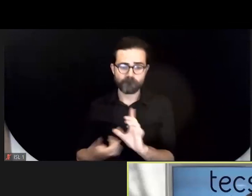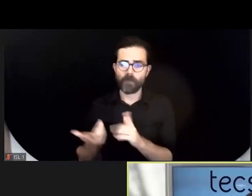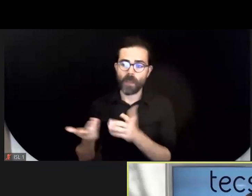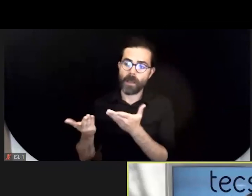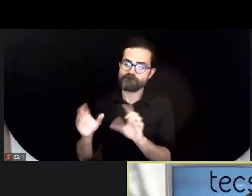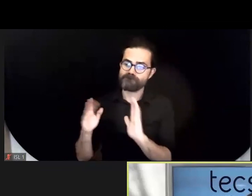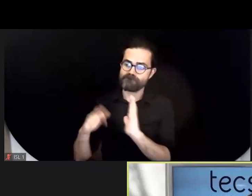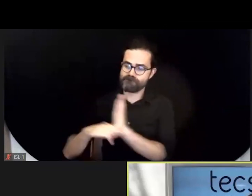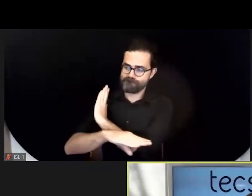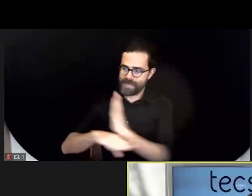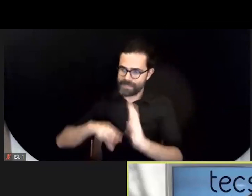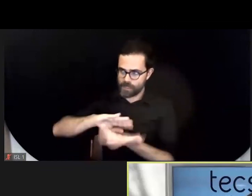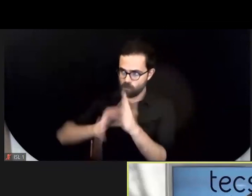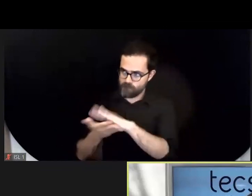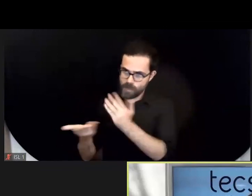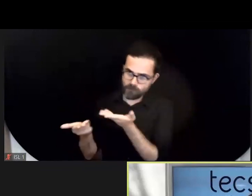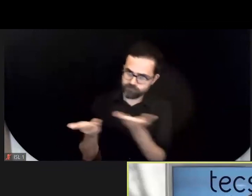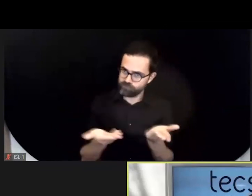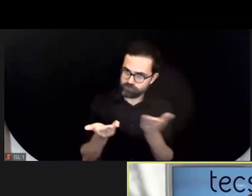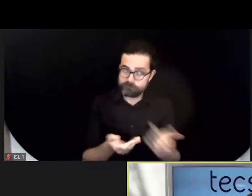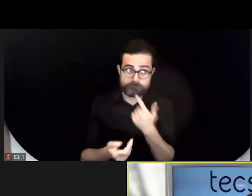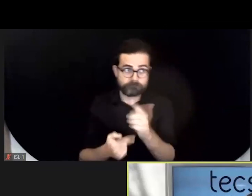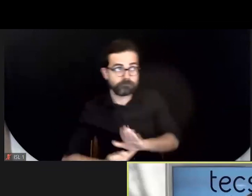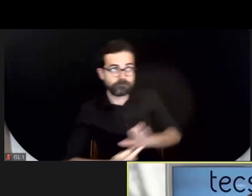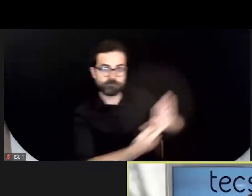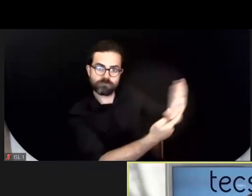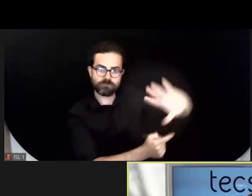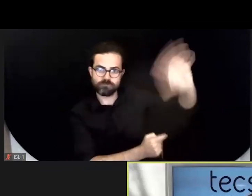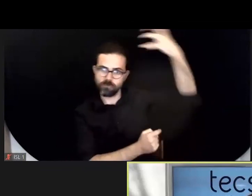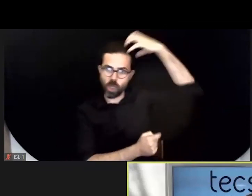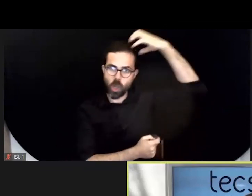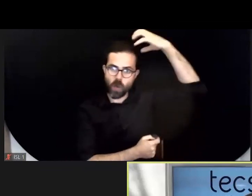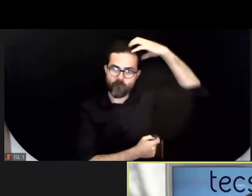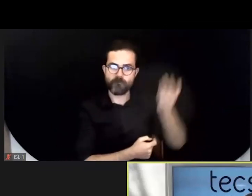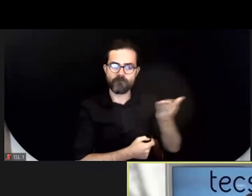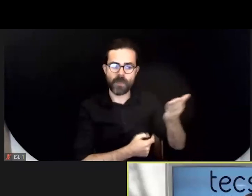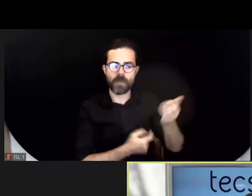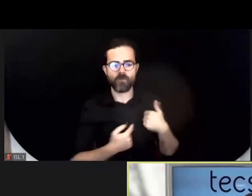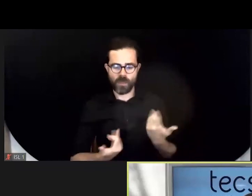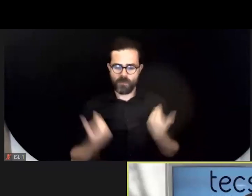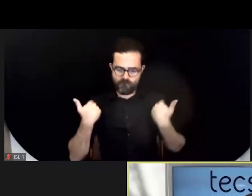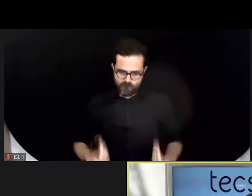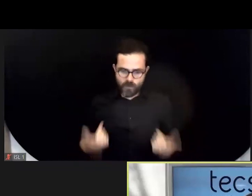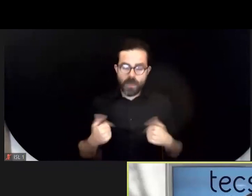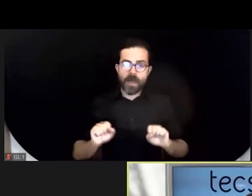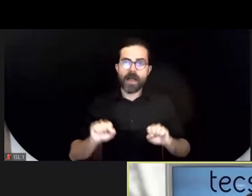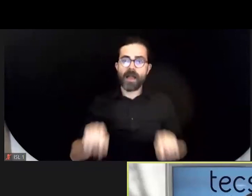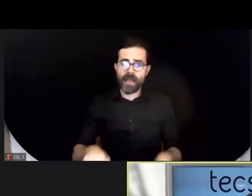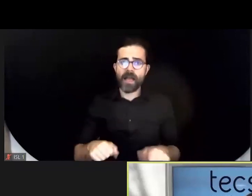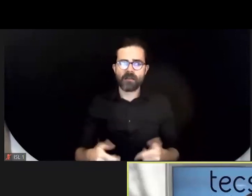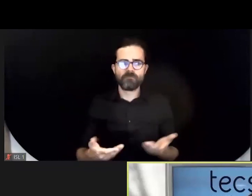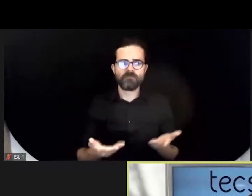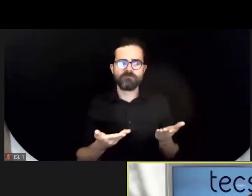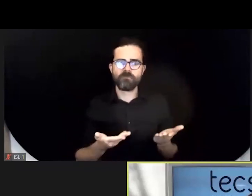you show to the public administration that we are able to give this good service for people, for example,